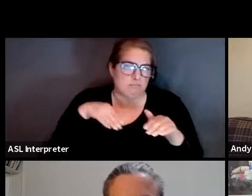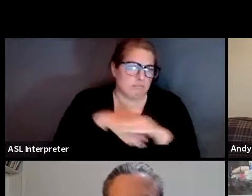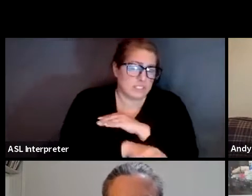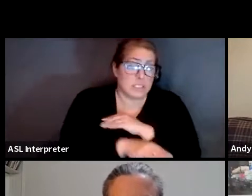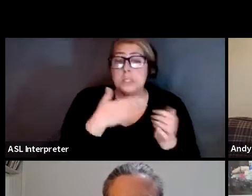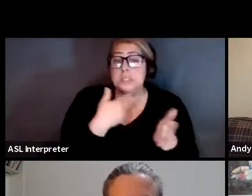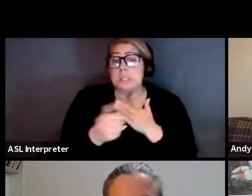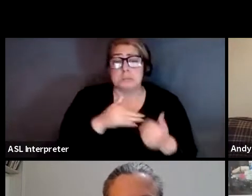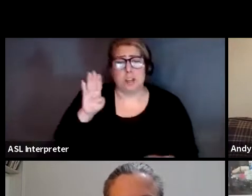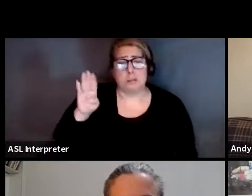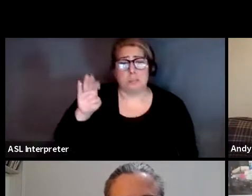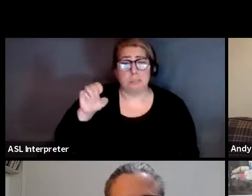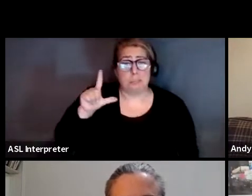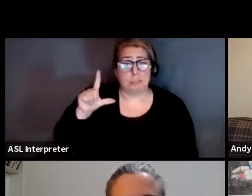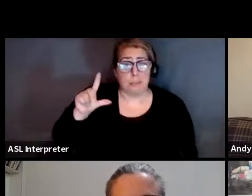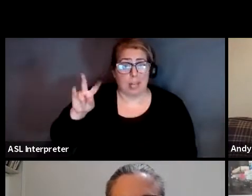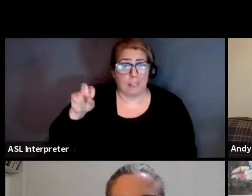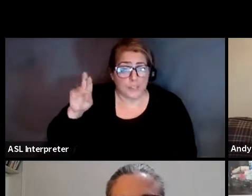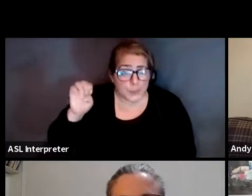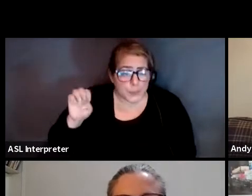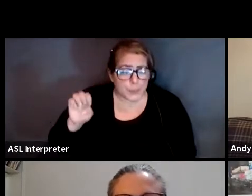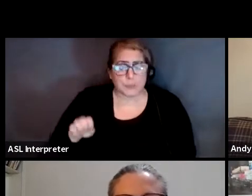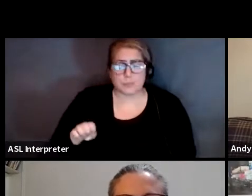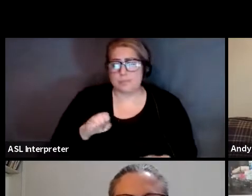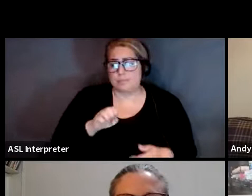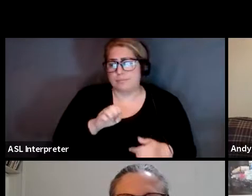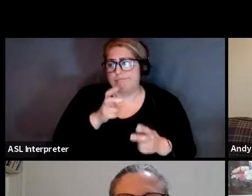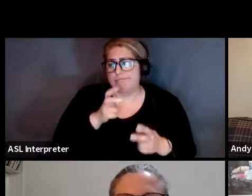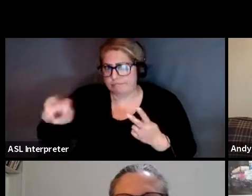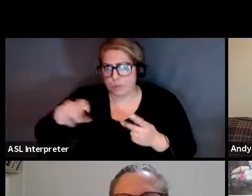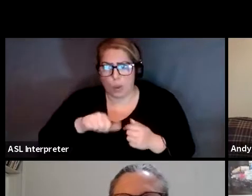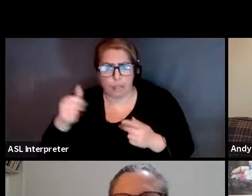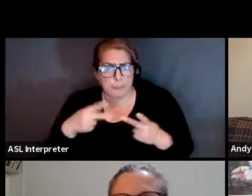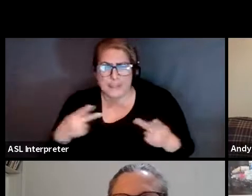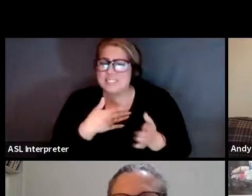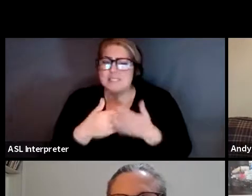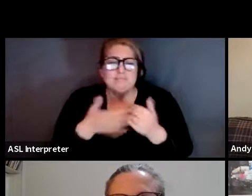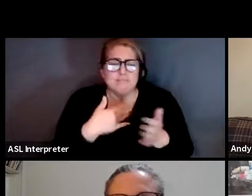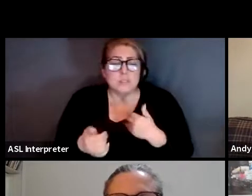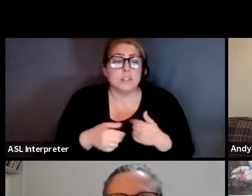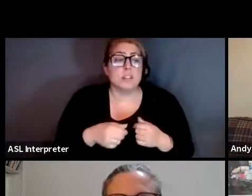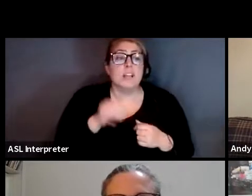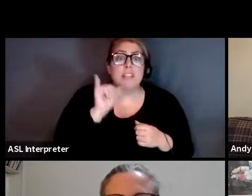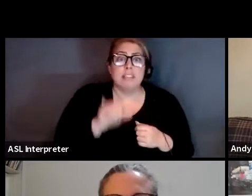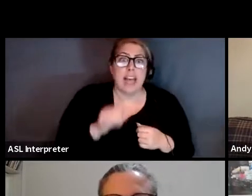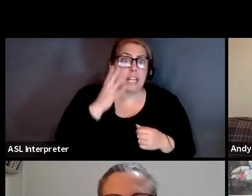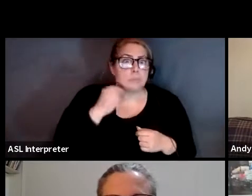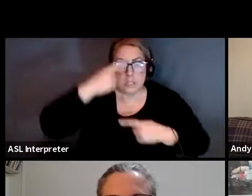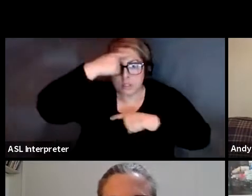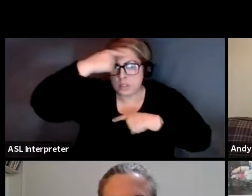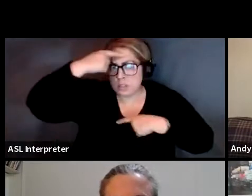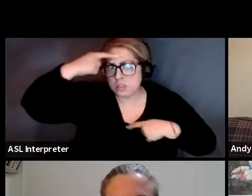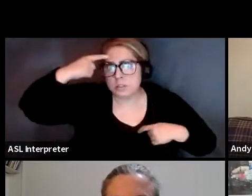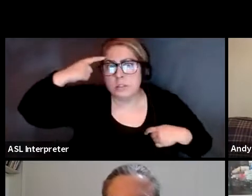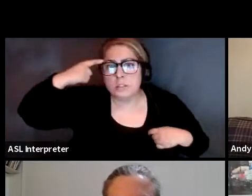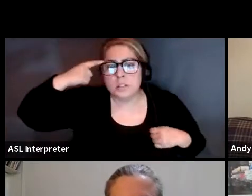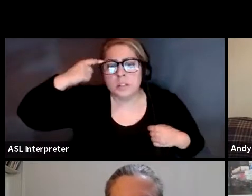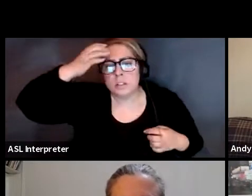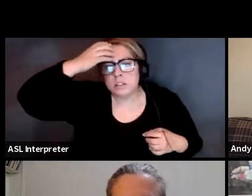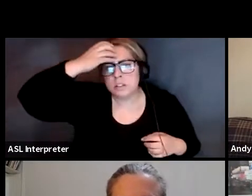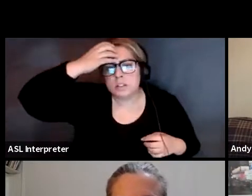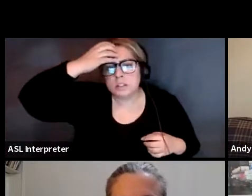through Bellevue and you end up somewhere else, was completely traumatic.